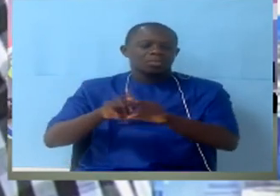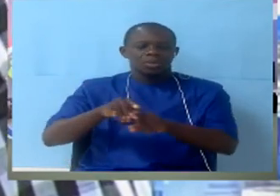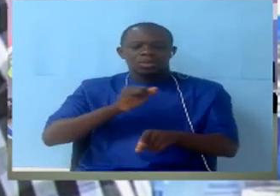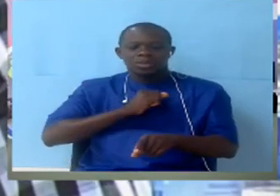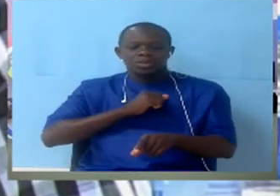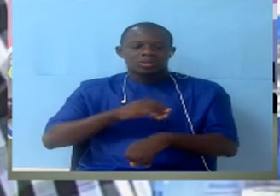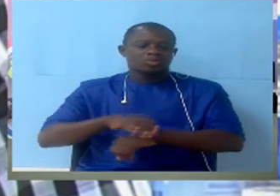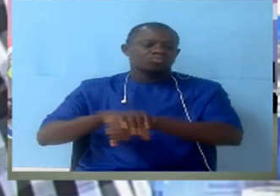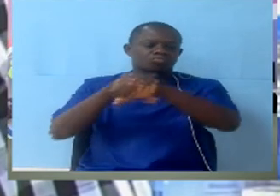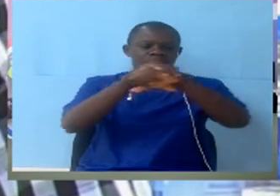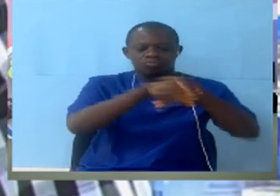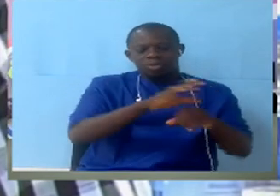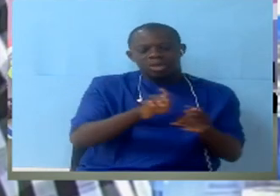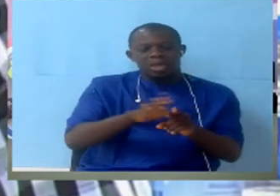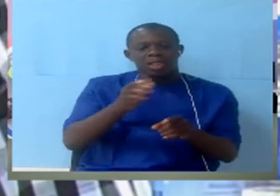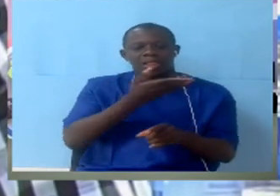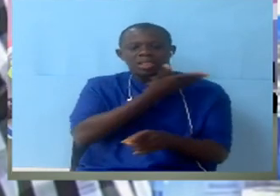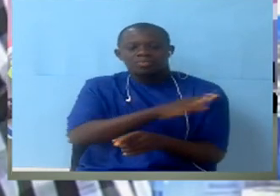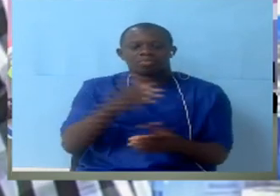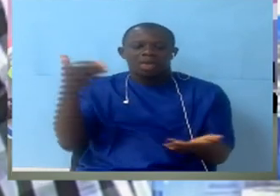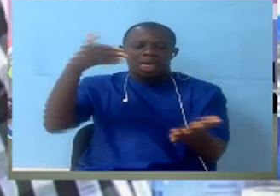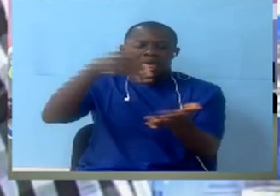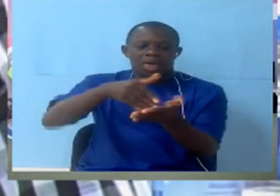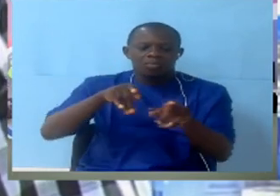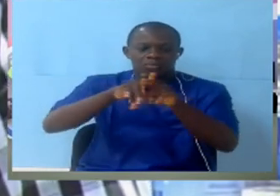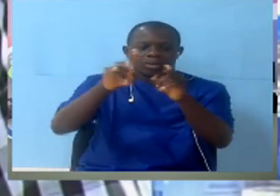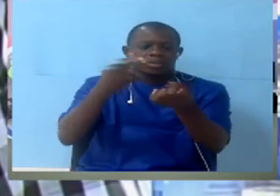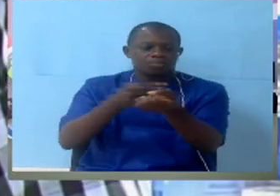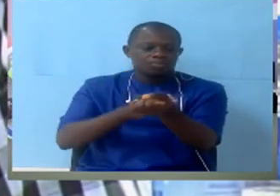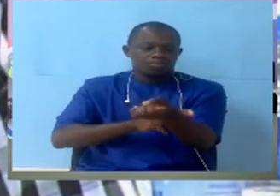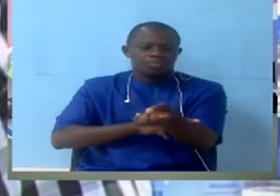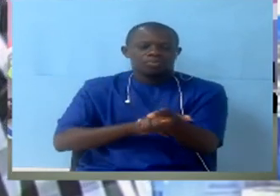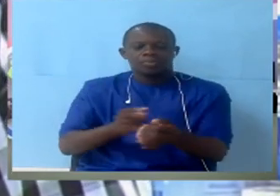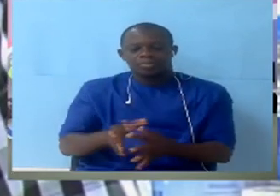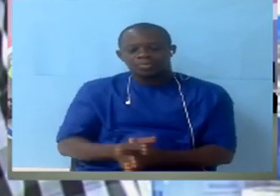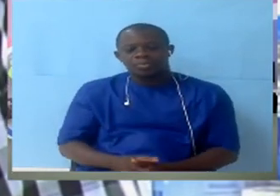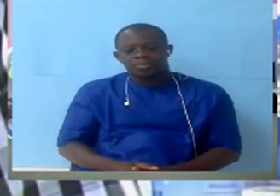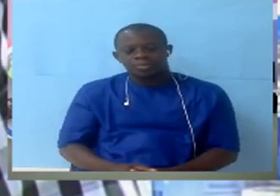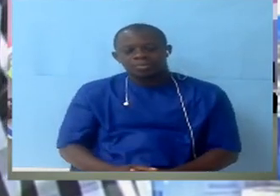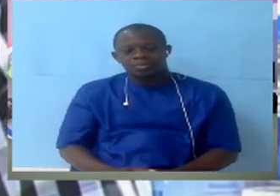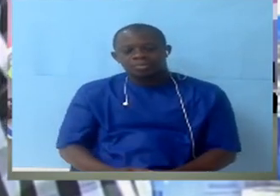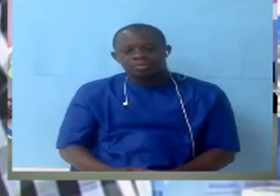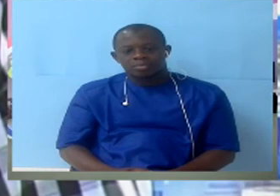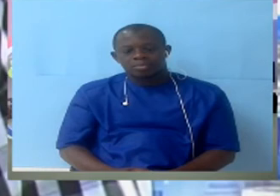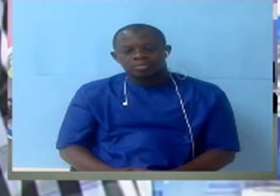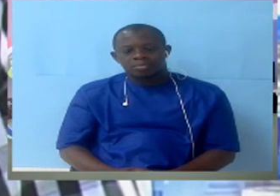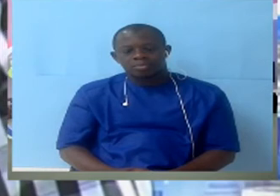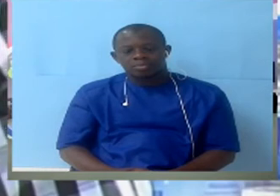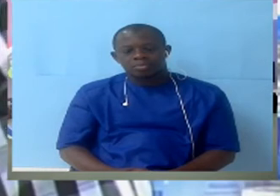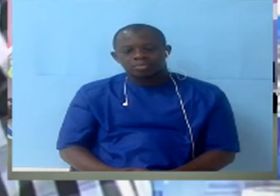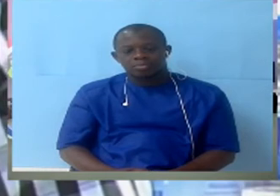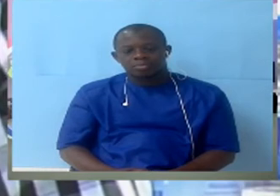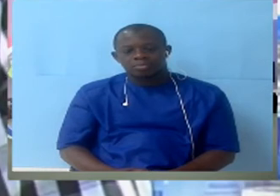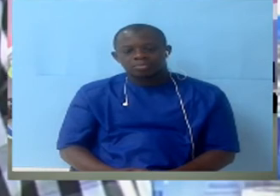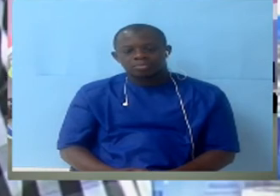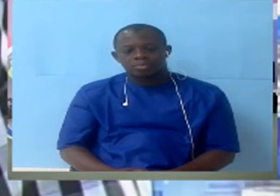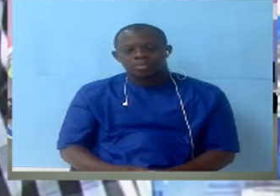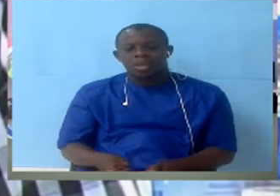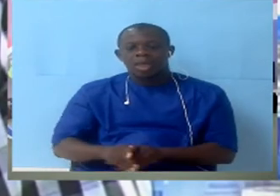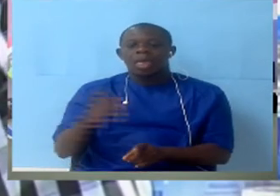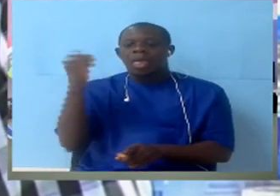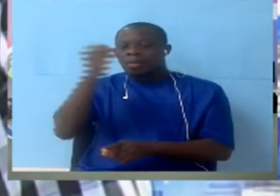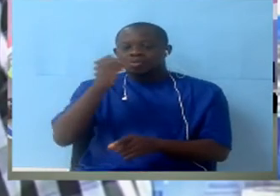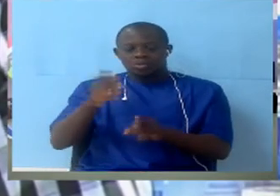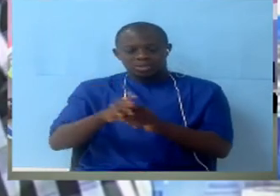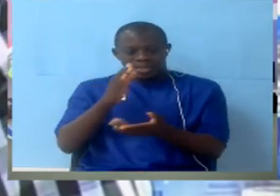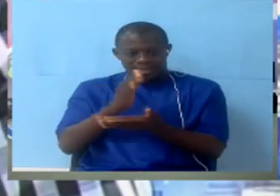already departed and was coming with the ship but so sajo ni ya aba samba kan dami fanan mo dula ni long so konole because where